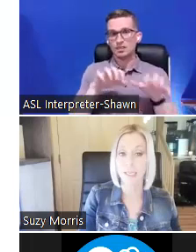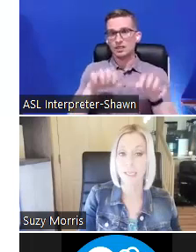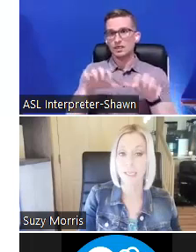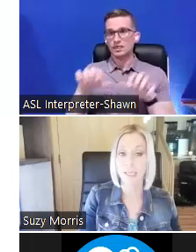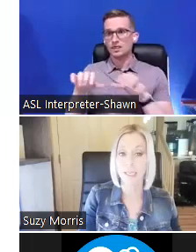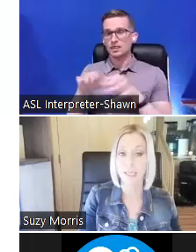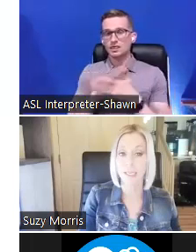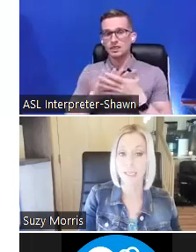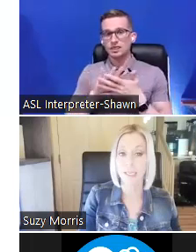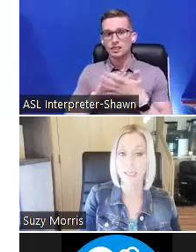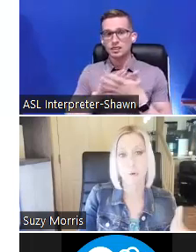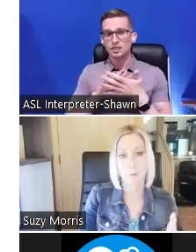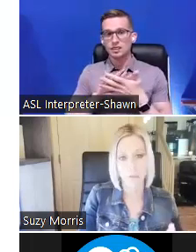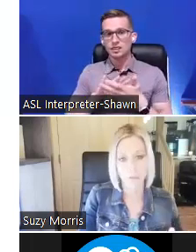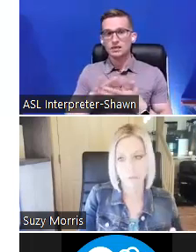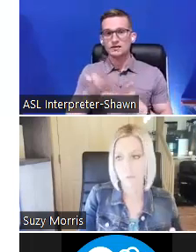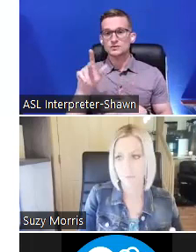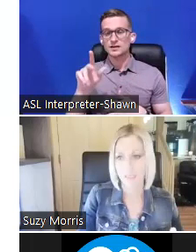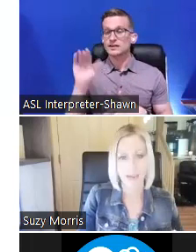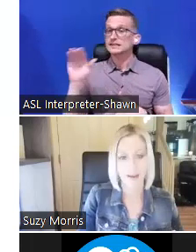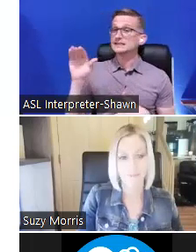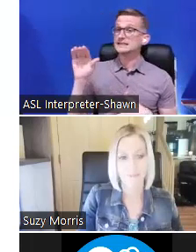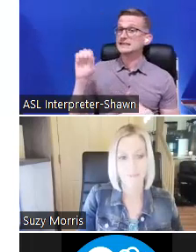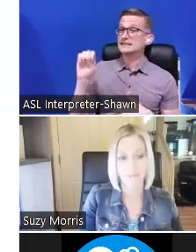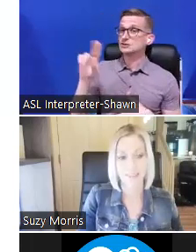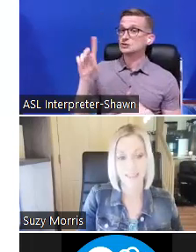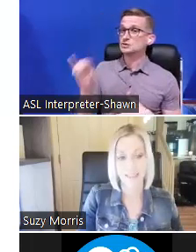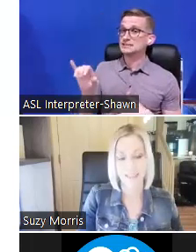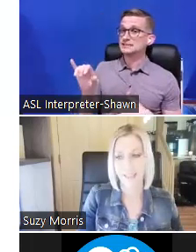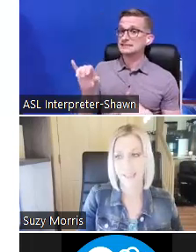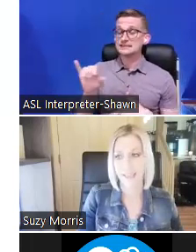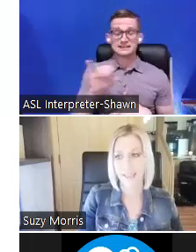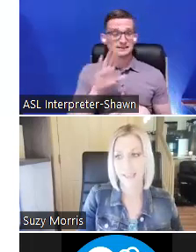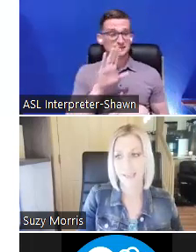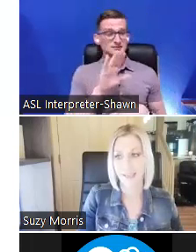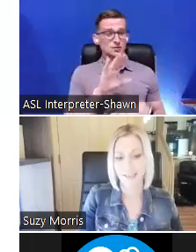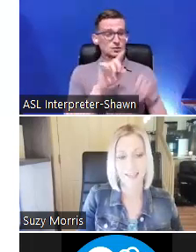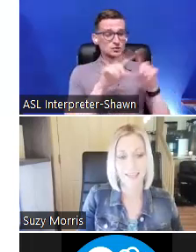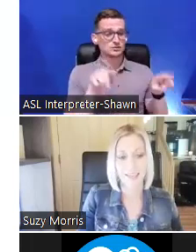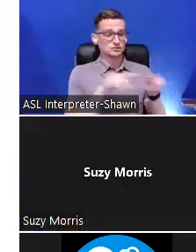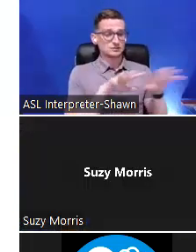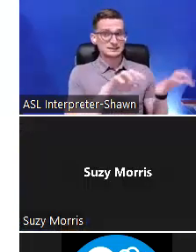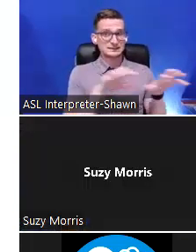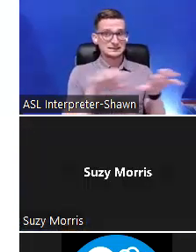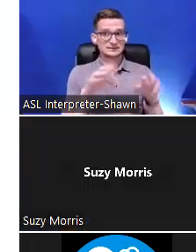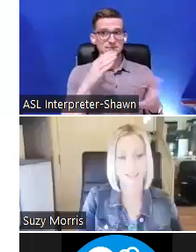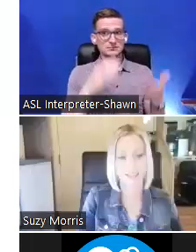fiscal year 23. Susie, yeah. You keep freezing. You might want to try to turn your camera